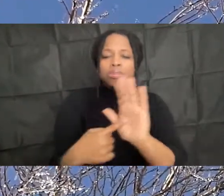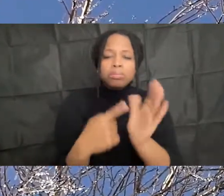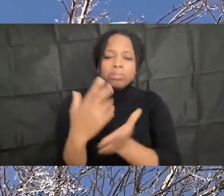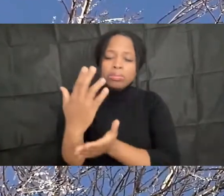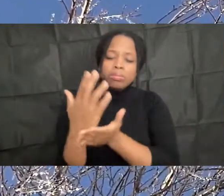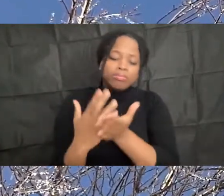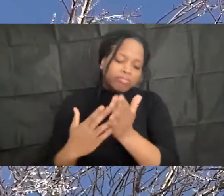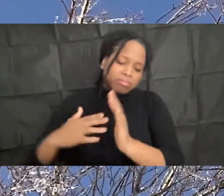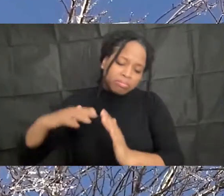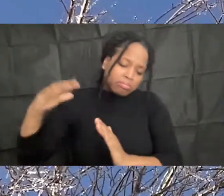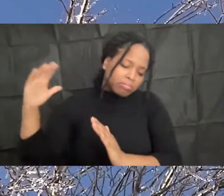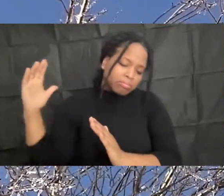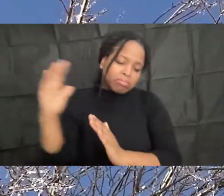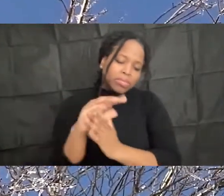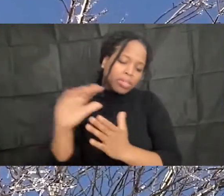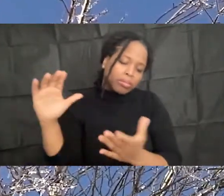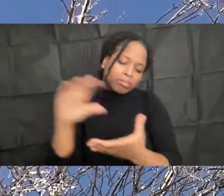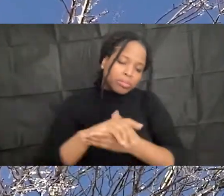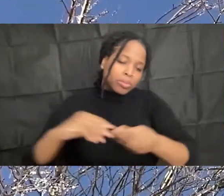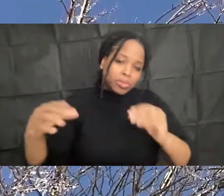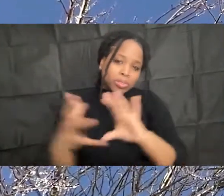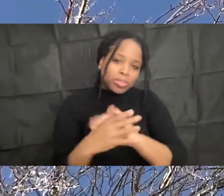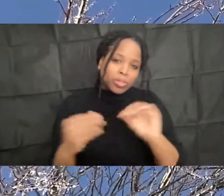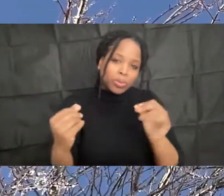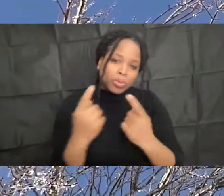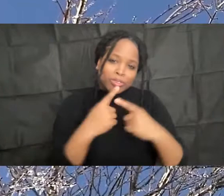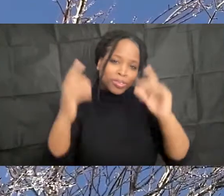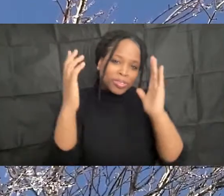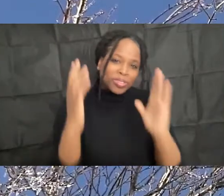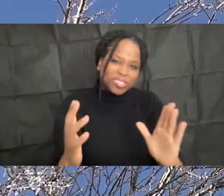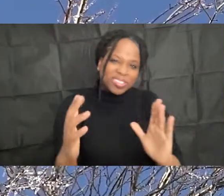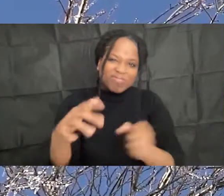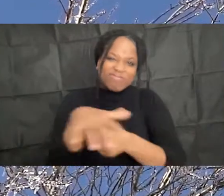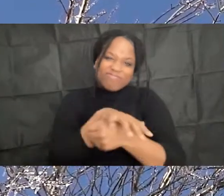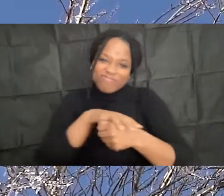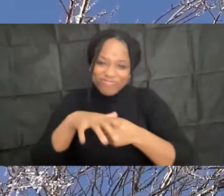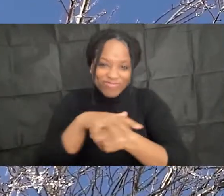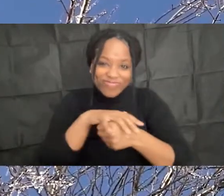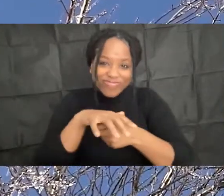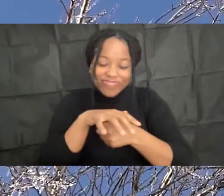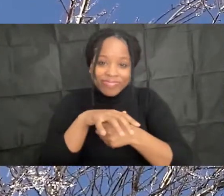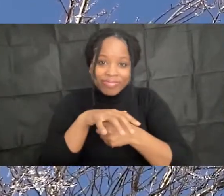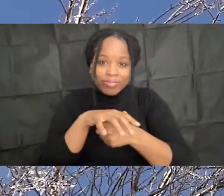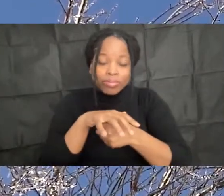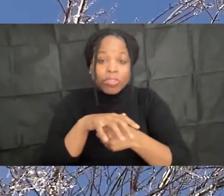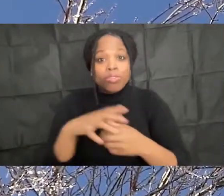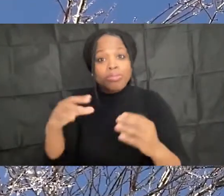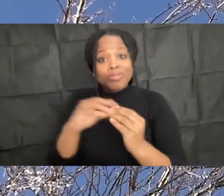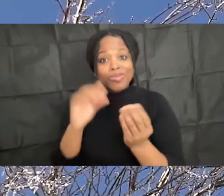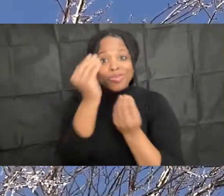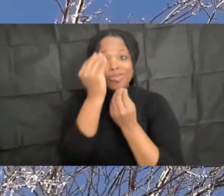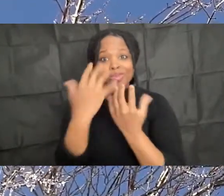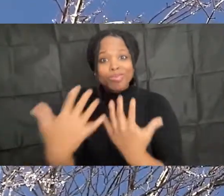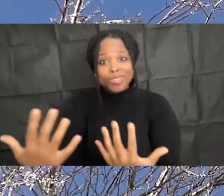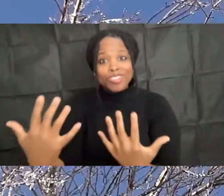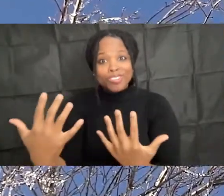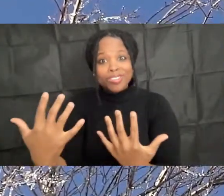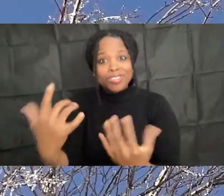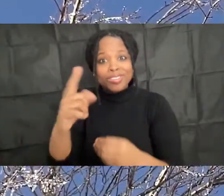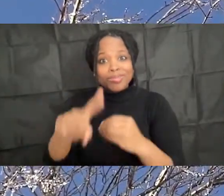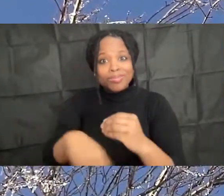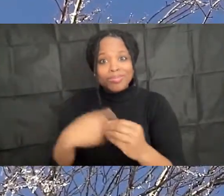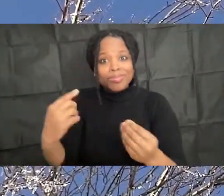the best storytellers in the region. For more information about our